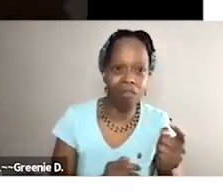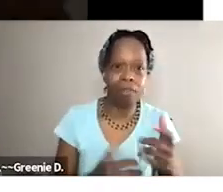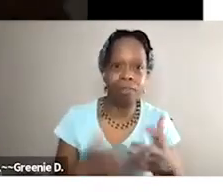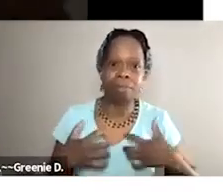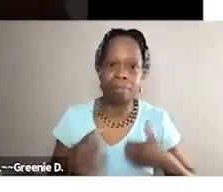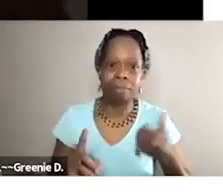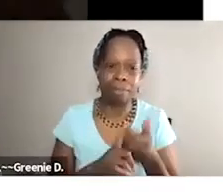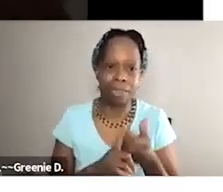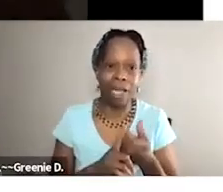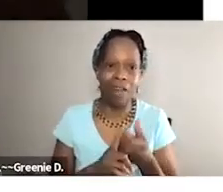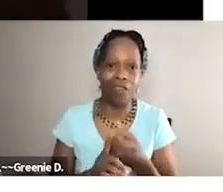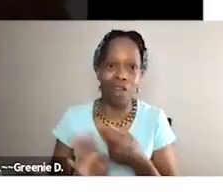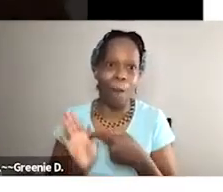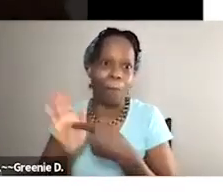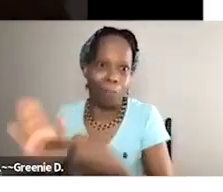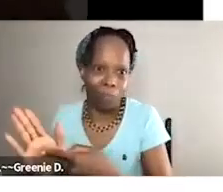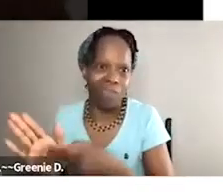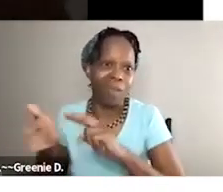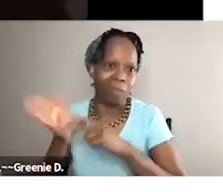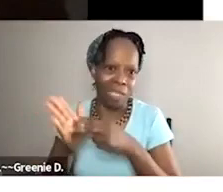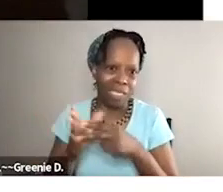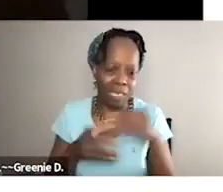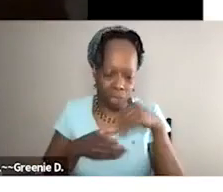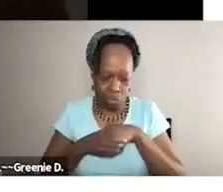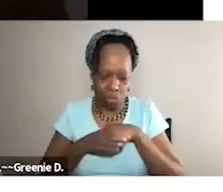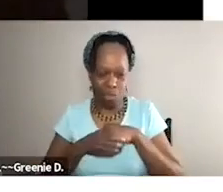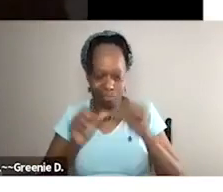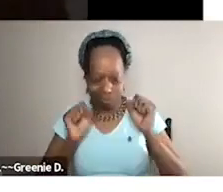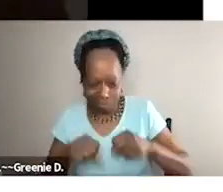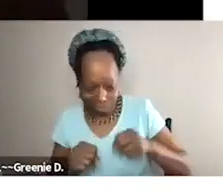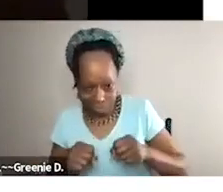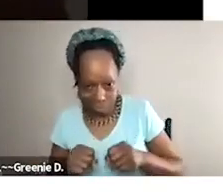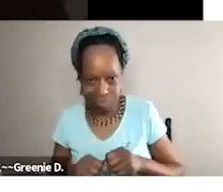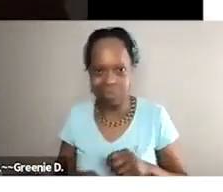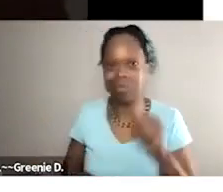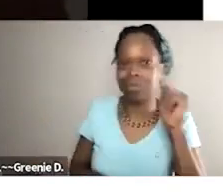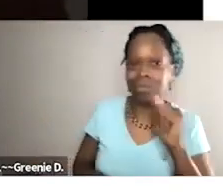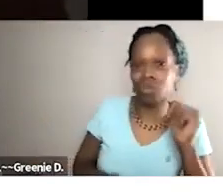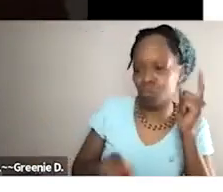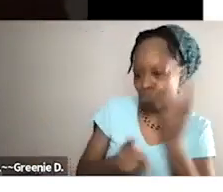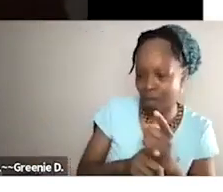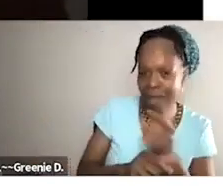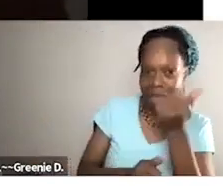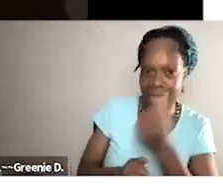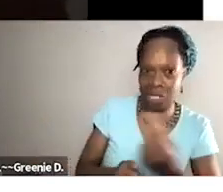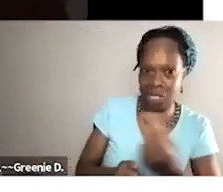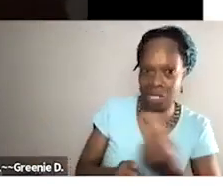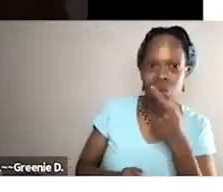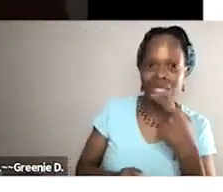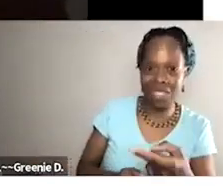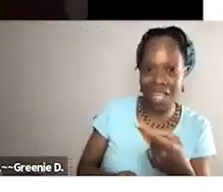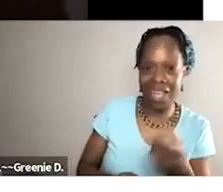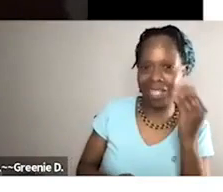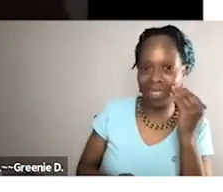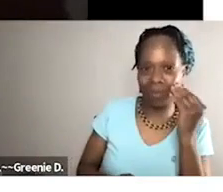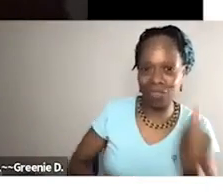Yeah, agreed. Correct. Wholeheartedly. Anyone who would say, you know, that the experience of living